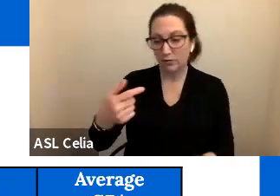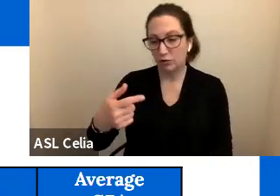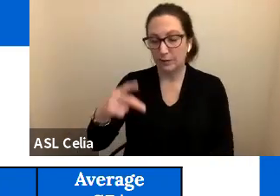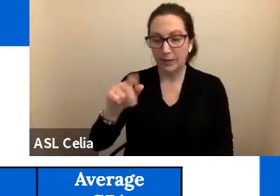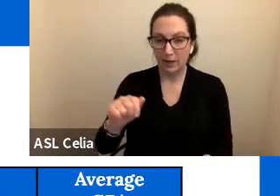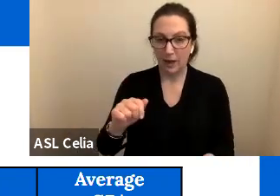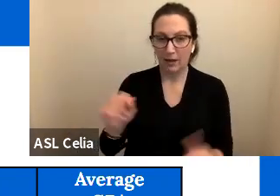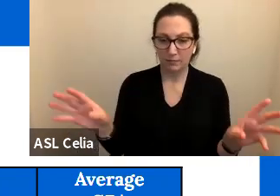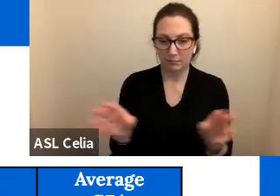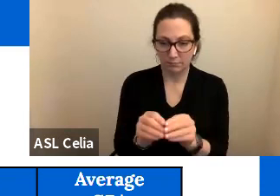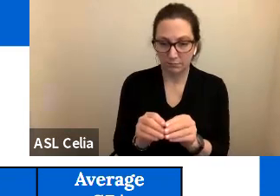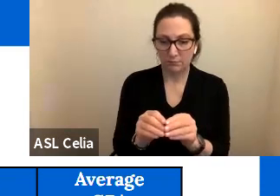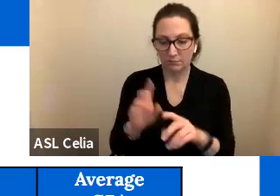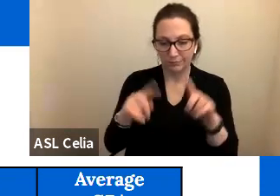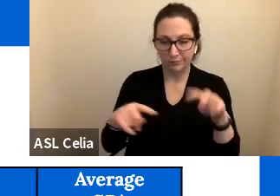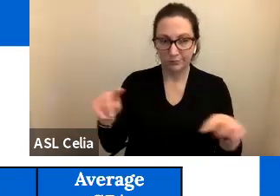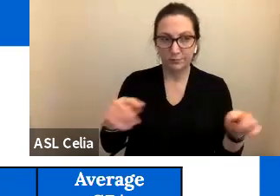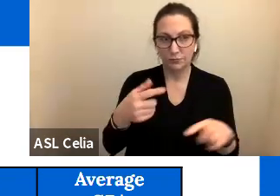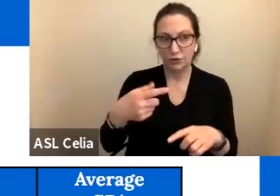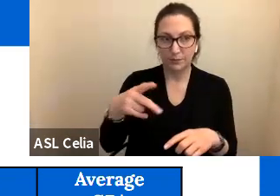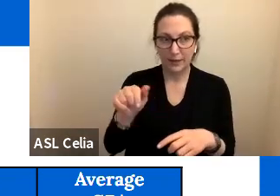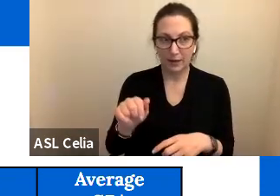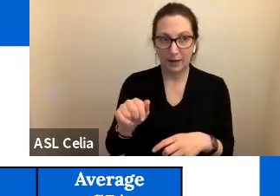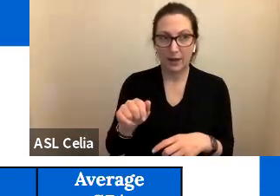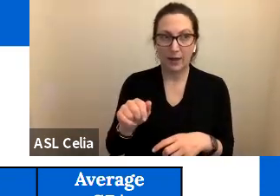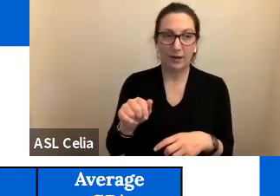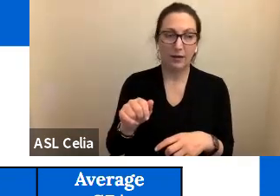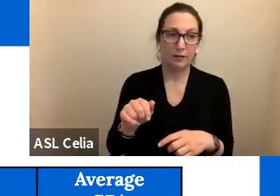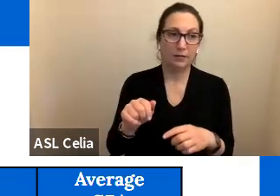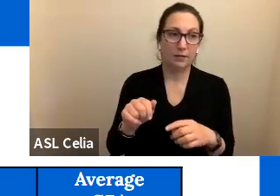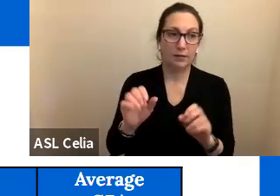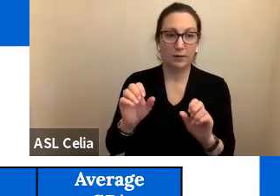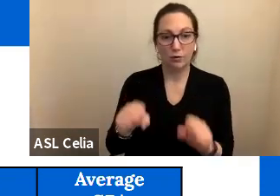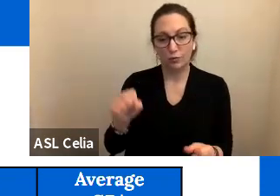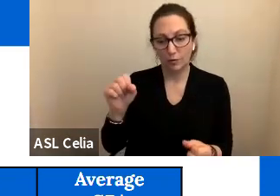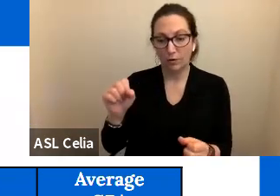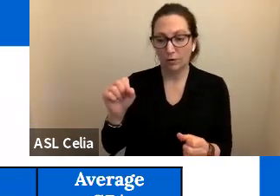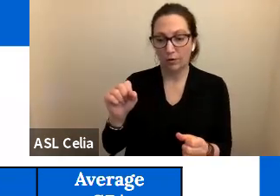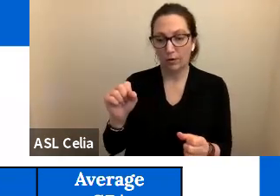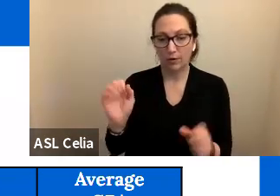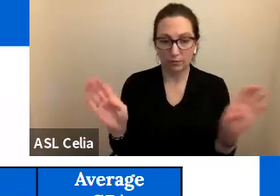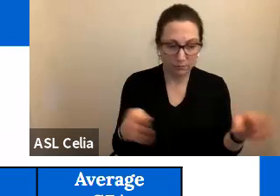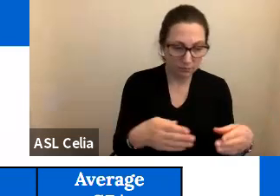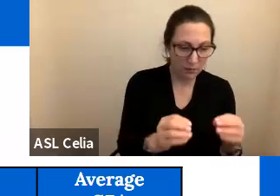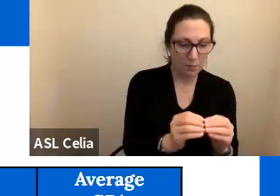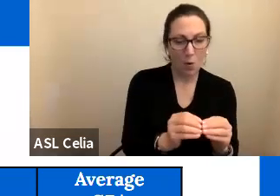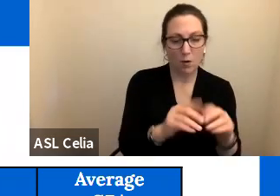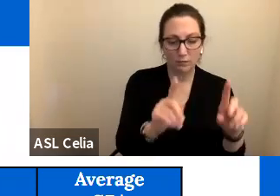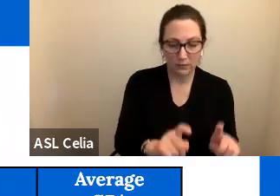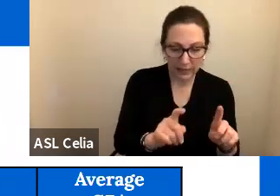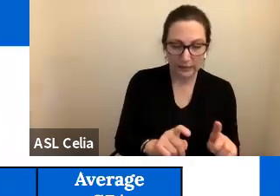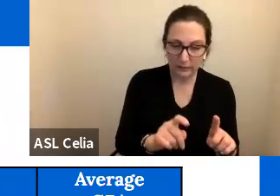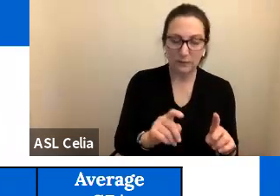different GPAs that could be mitigated or compensated for with the assessment score.